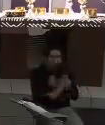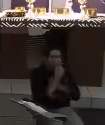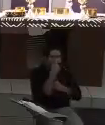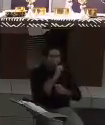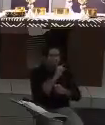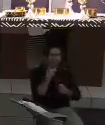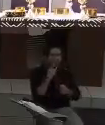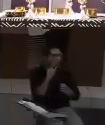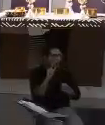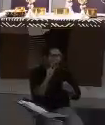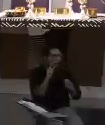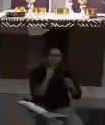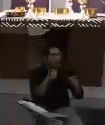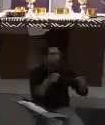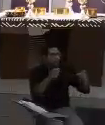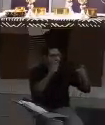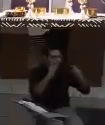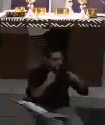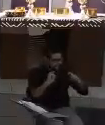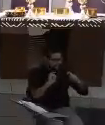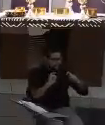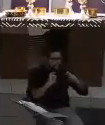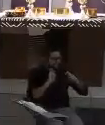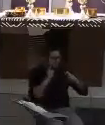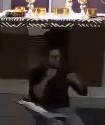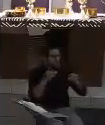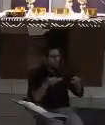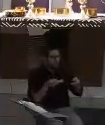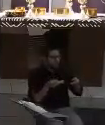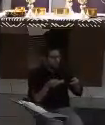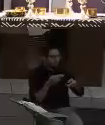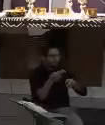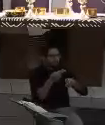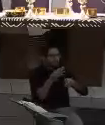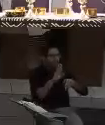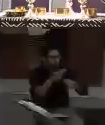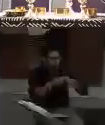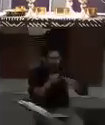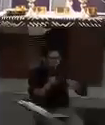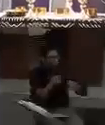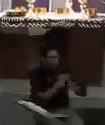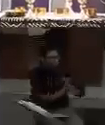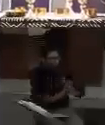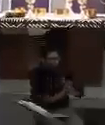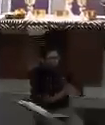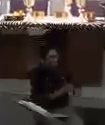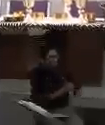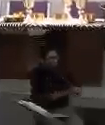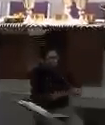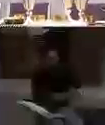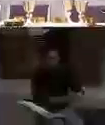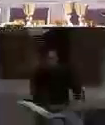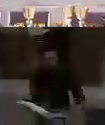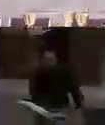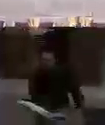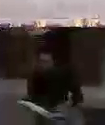gifts that you've given that we give back just a portion. In your name we pray. Amen. Our offertory hymn is